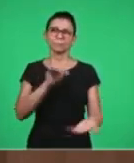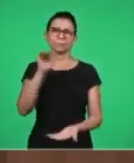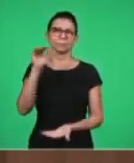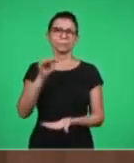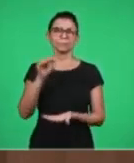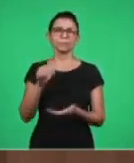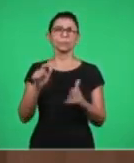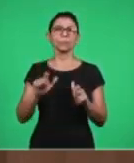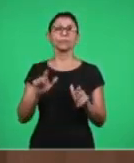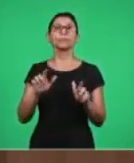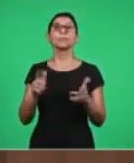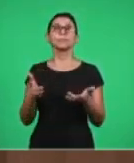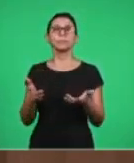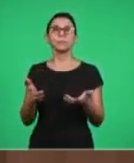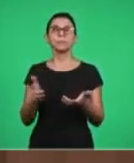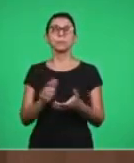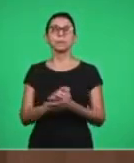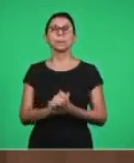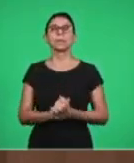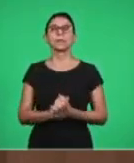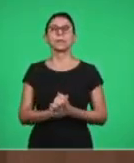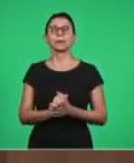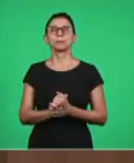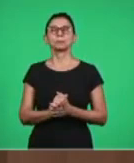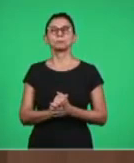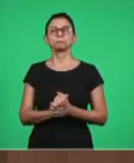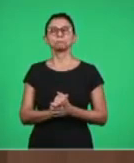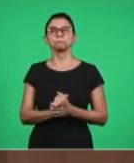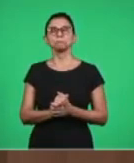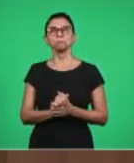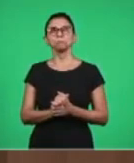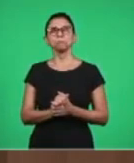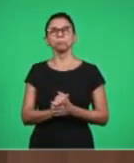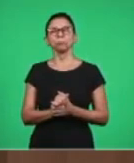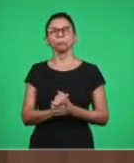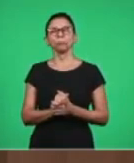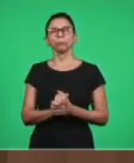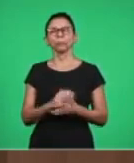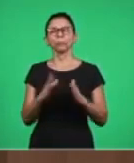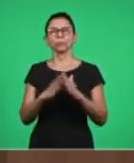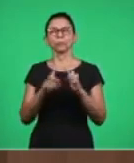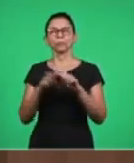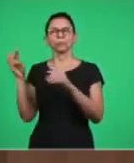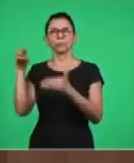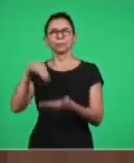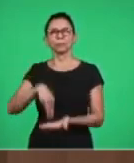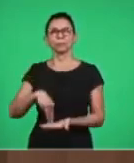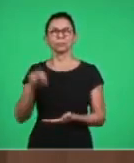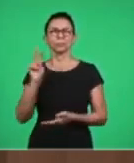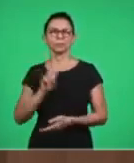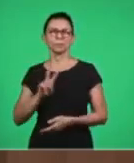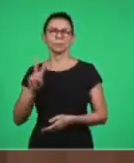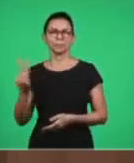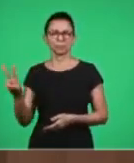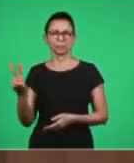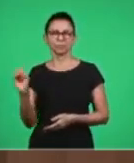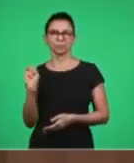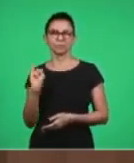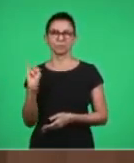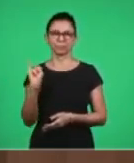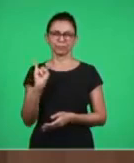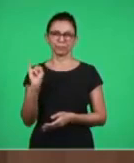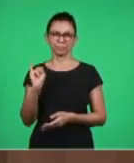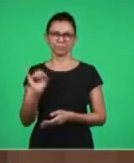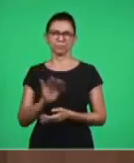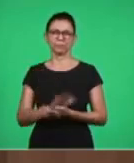transmission is being made from here in the Center of Communication of the Maranatha Christian Church in the Borough Taparica in Vila